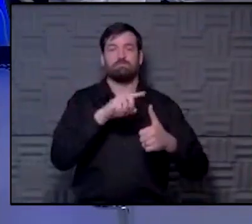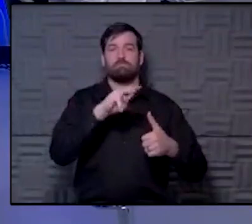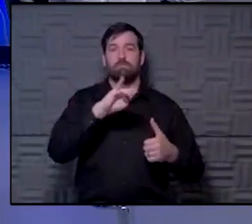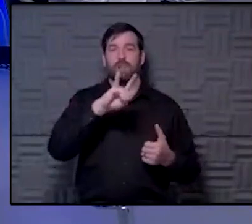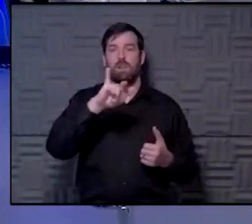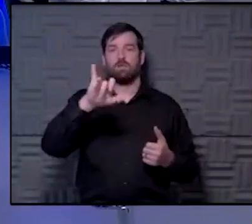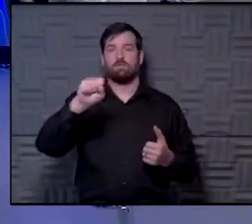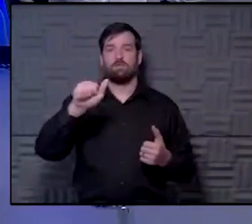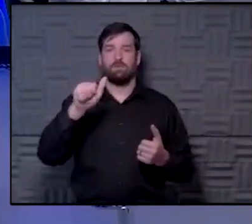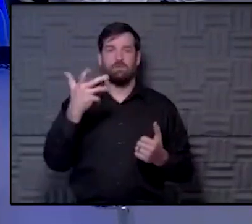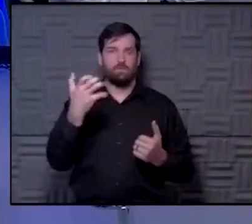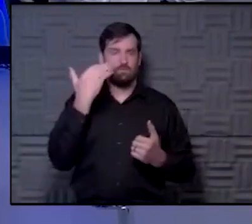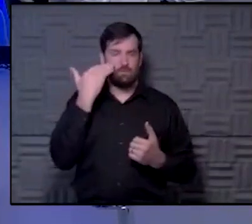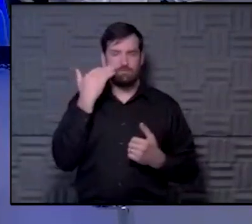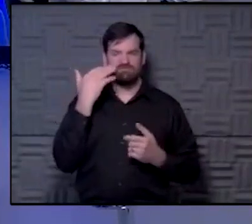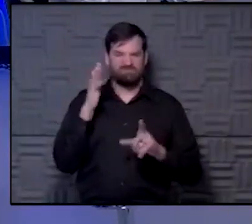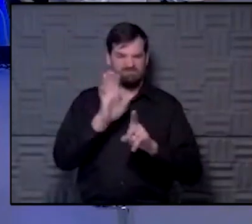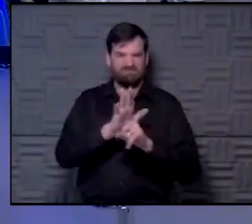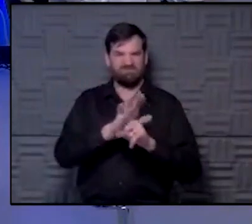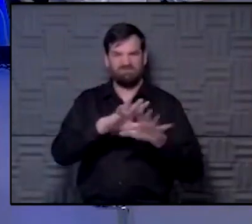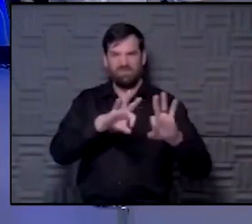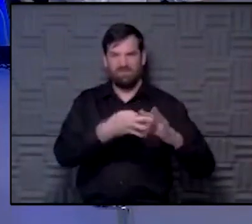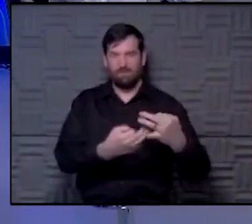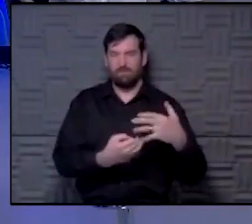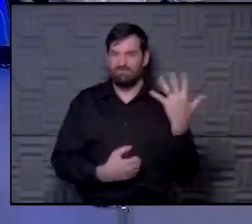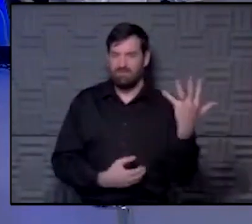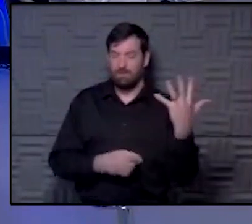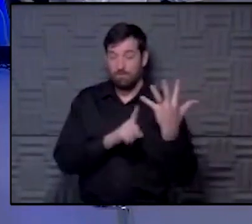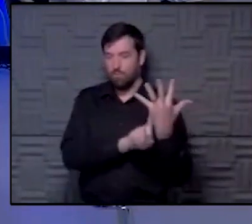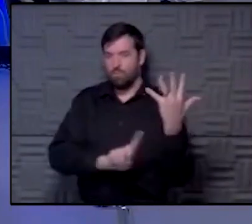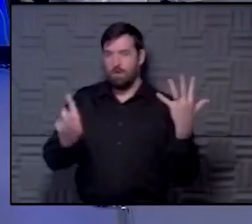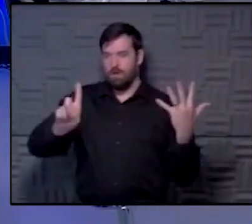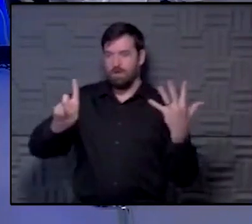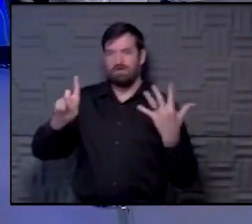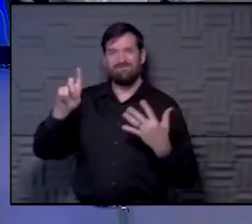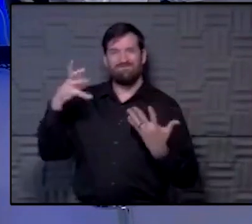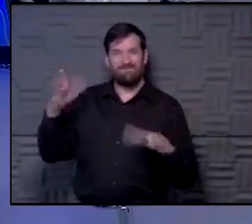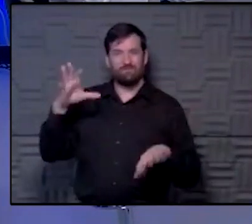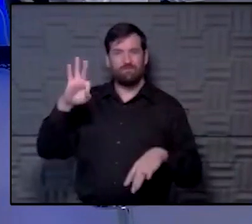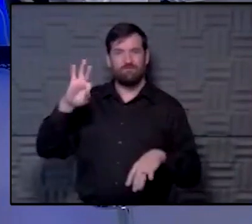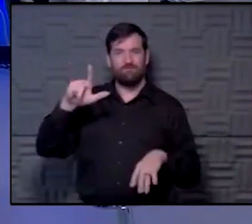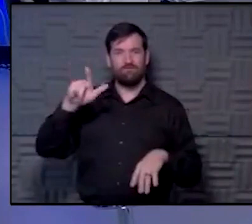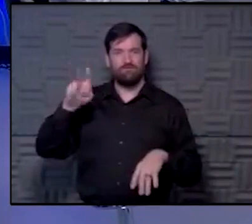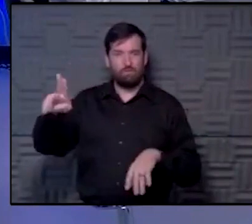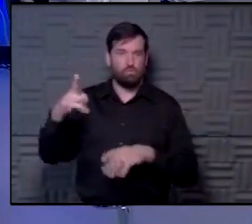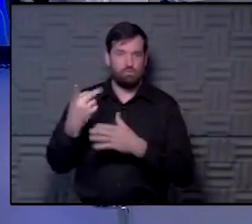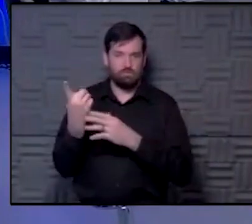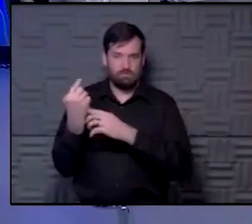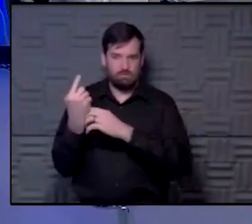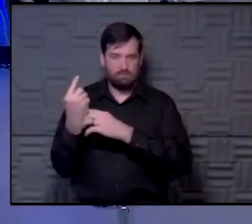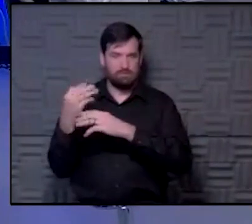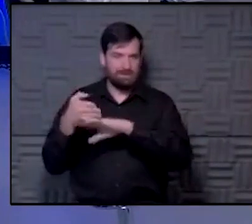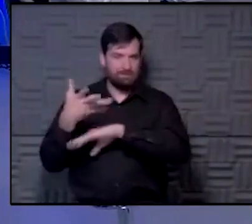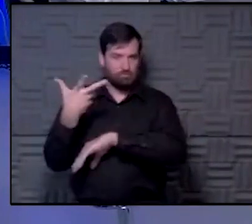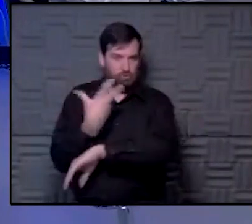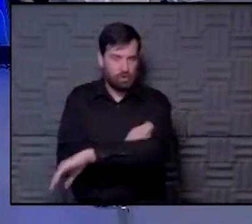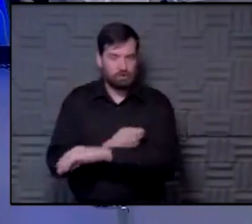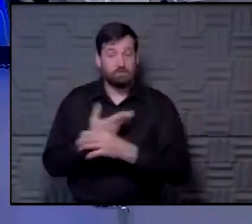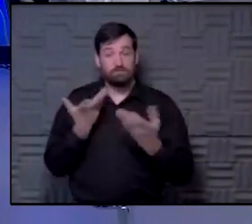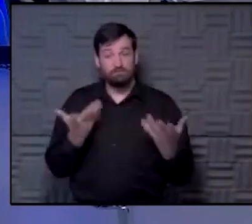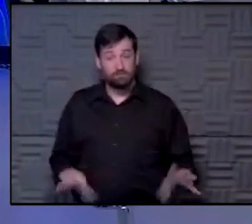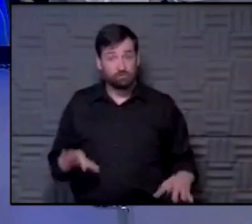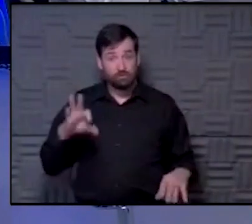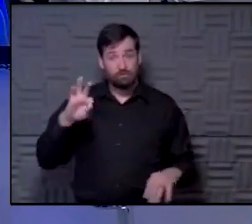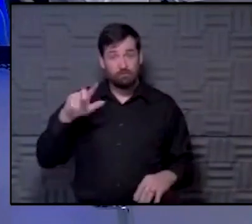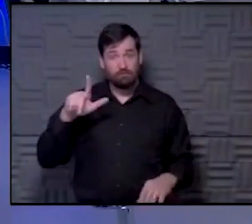know, she is 1 in 5 of her family that she got flu back in 2019 after getting the shot. Since she got the flu, she wants to know, does that